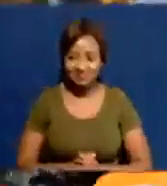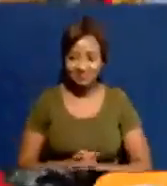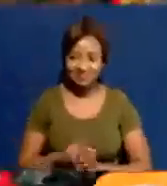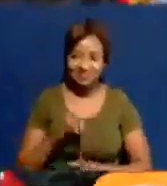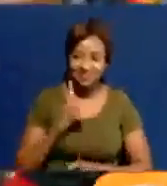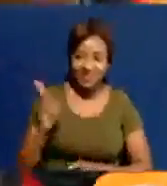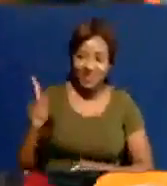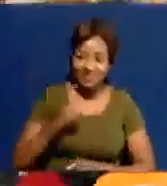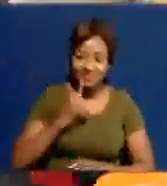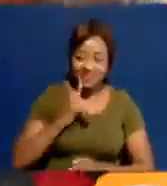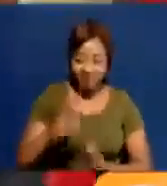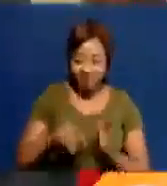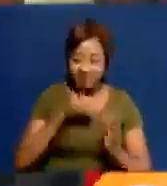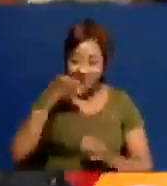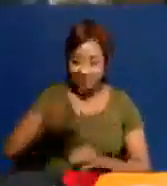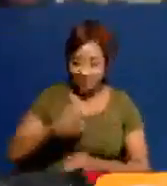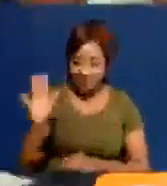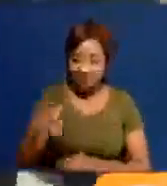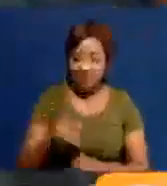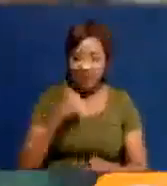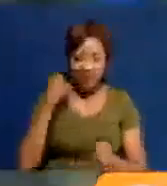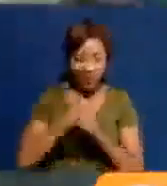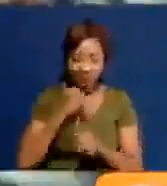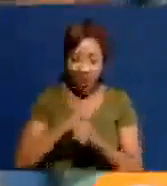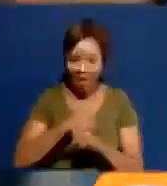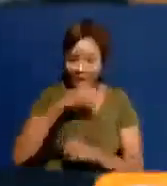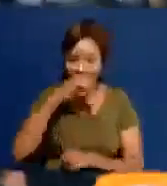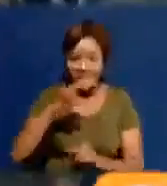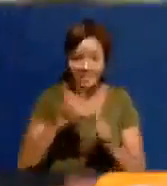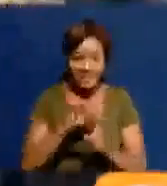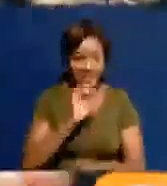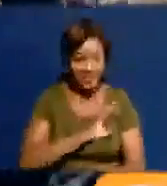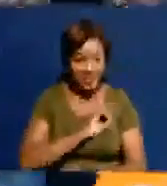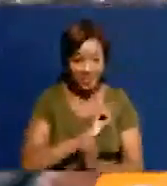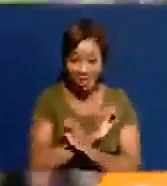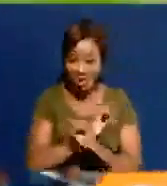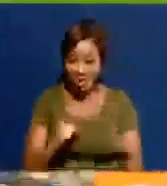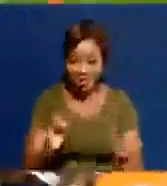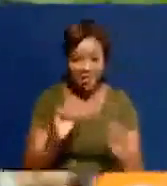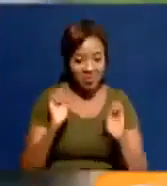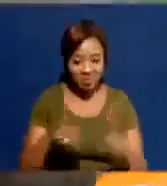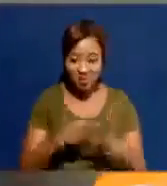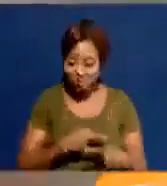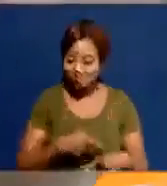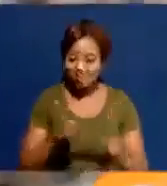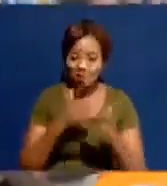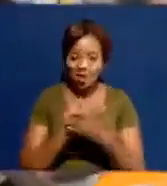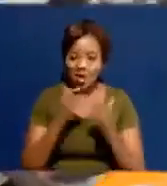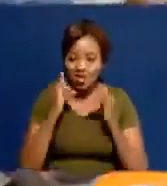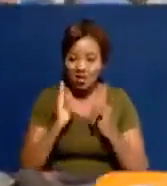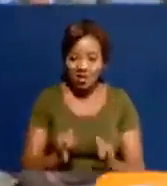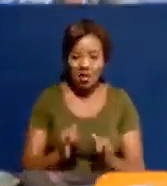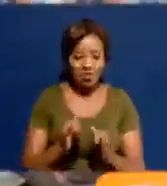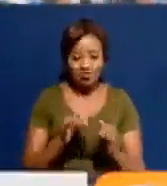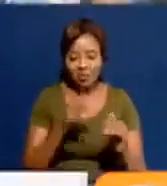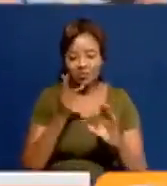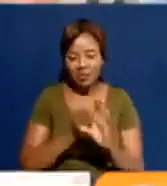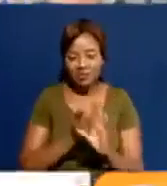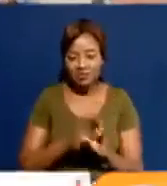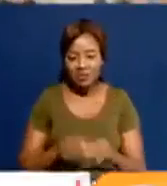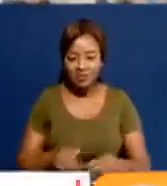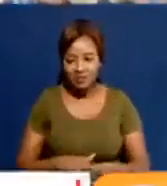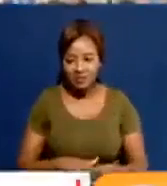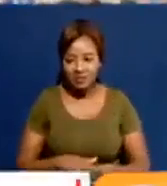Lucas says Aymen's strength is in working hard and never being scared of trying out something new. You know, I've seen him come from